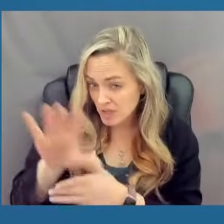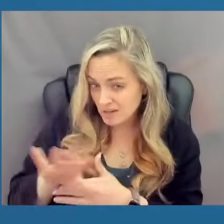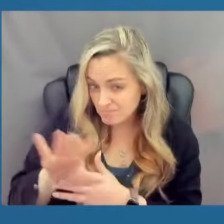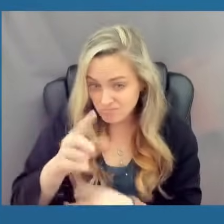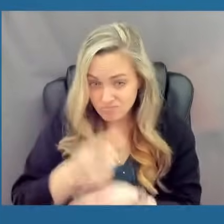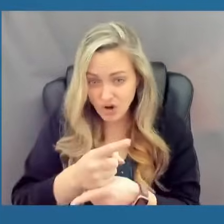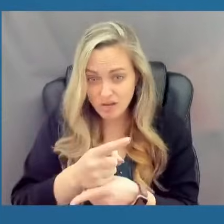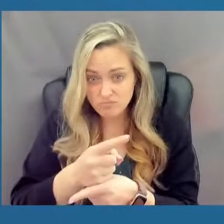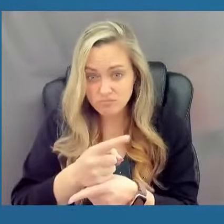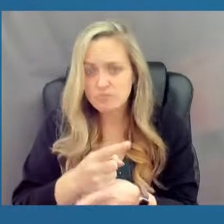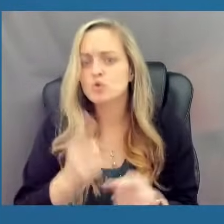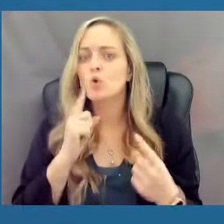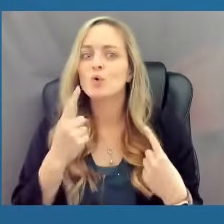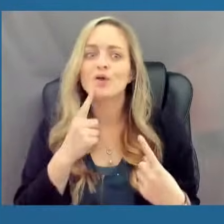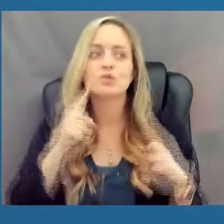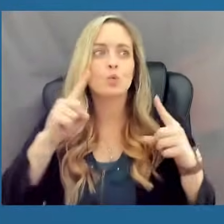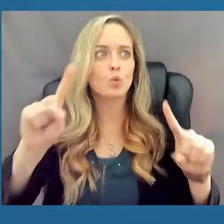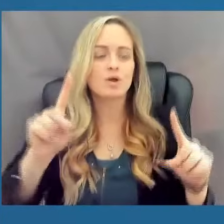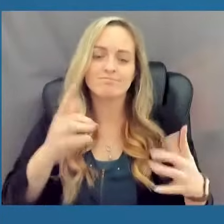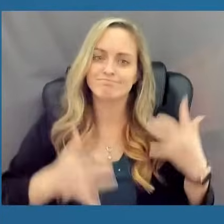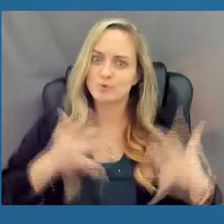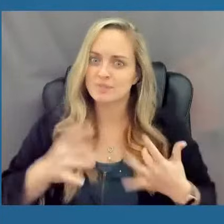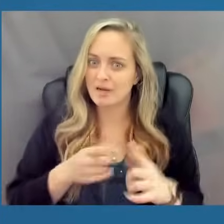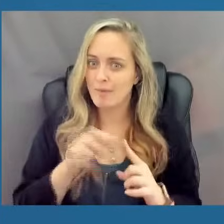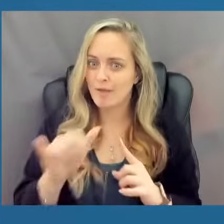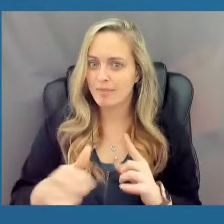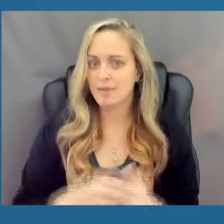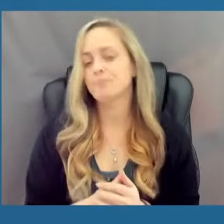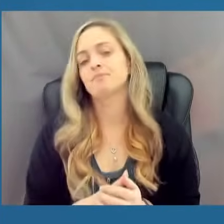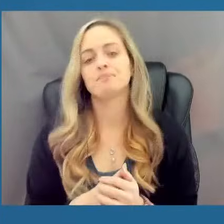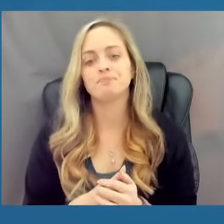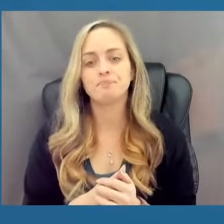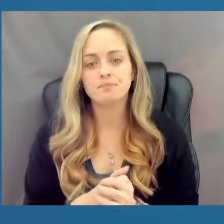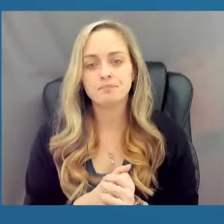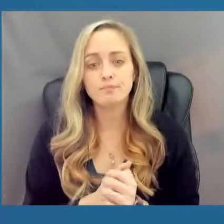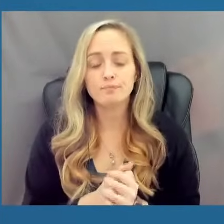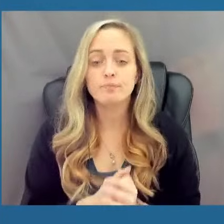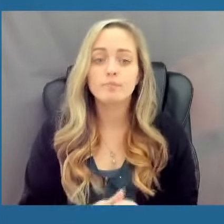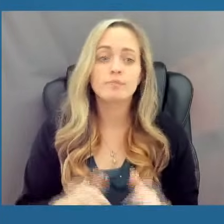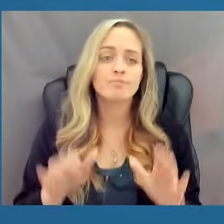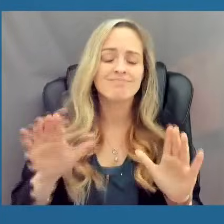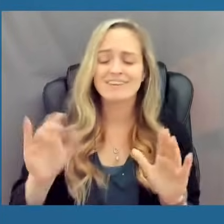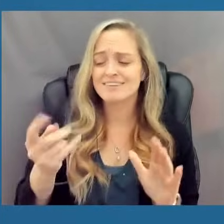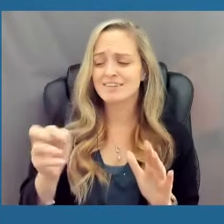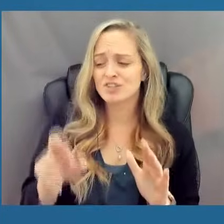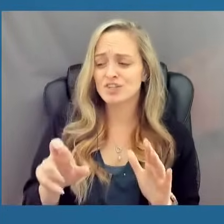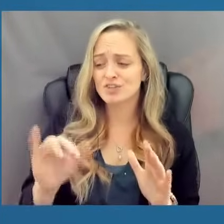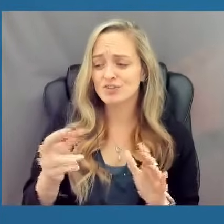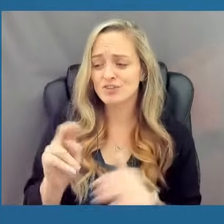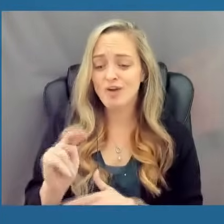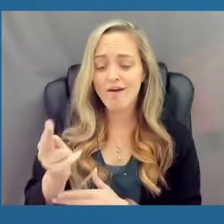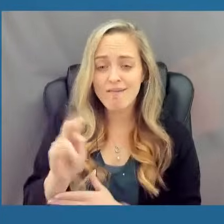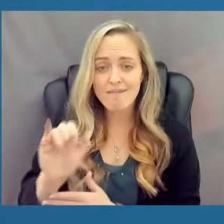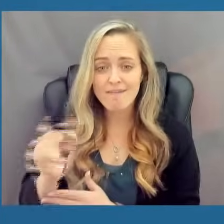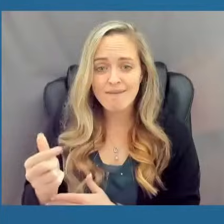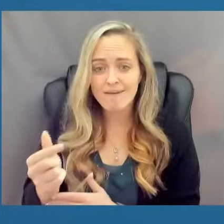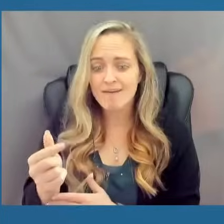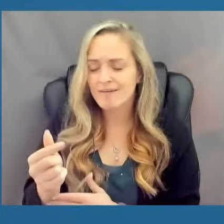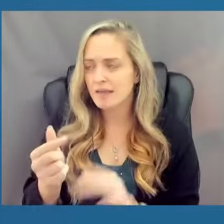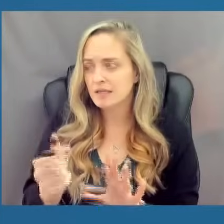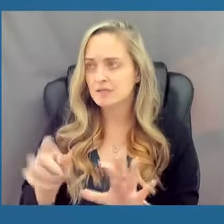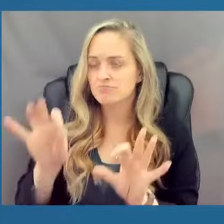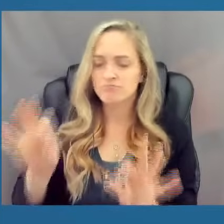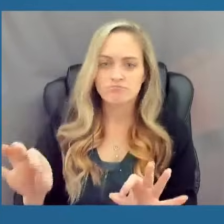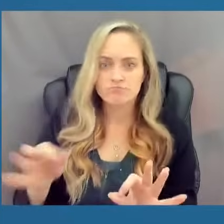it's working. We're excited about this as well. And our extraordinary Chancellor, John King, who's just the brainchild of so many of